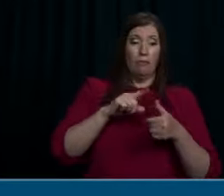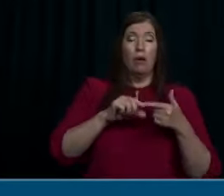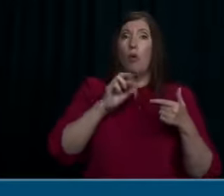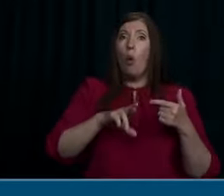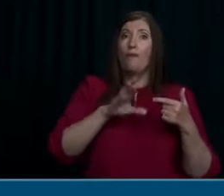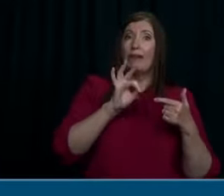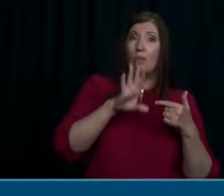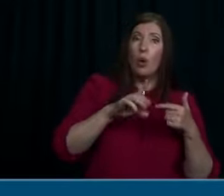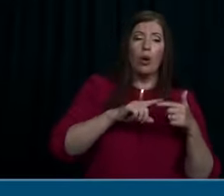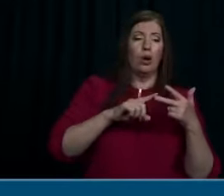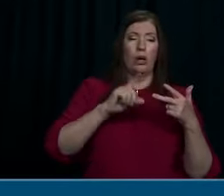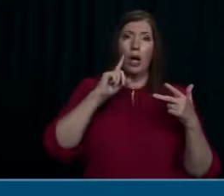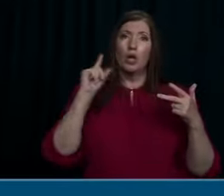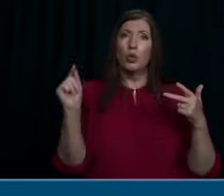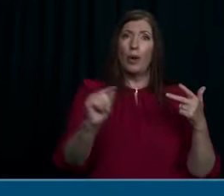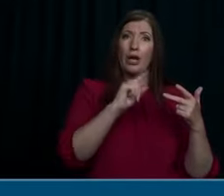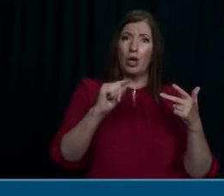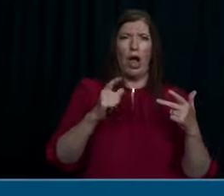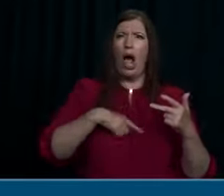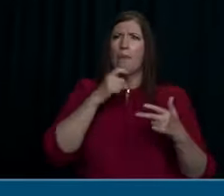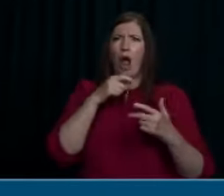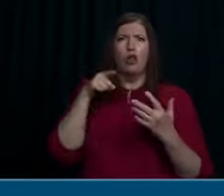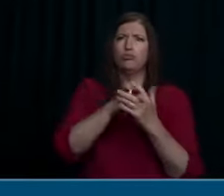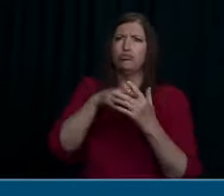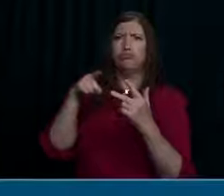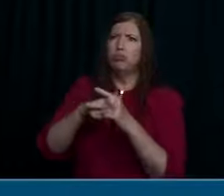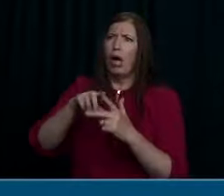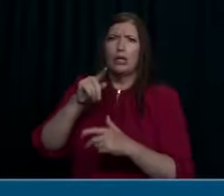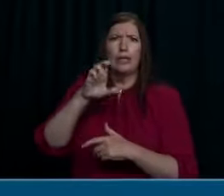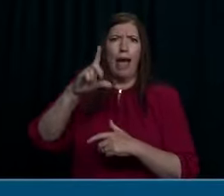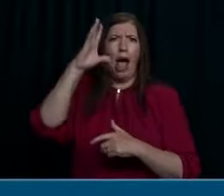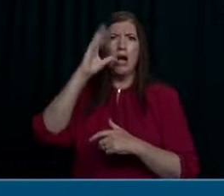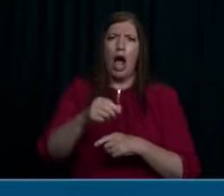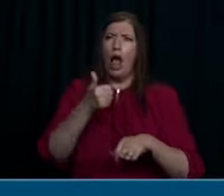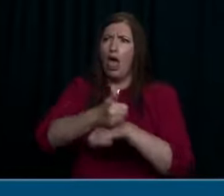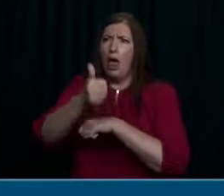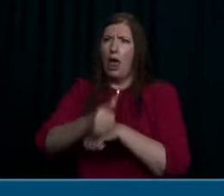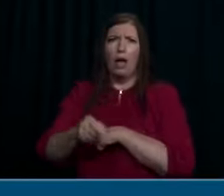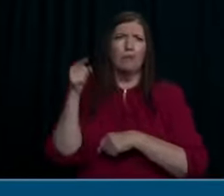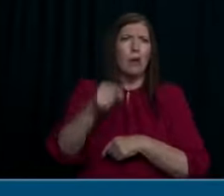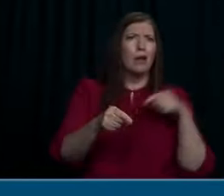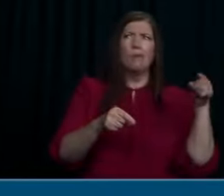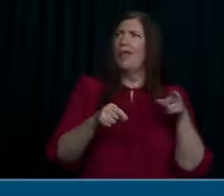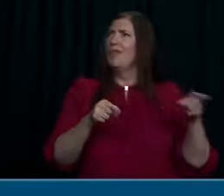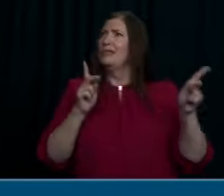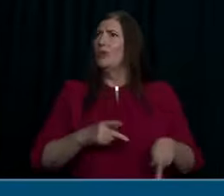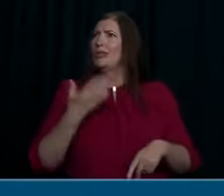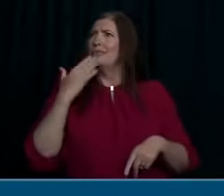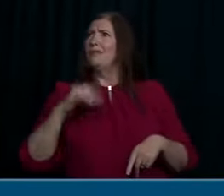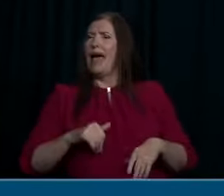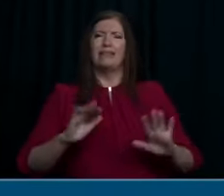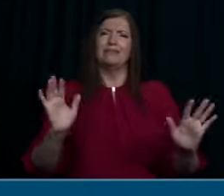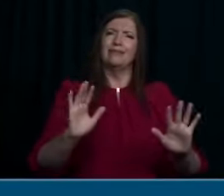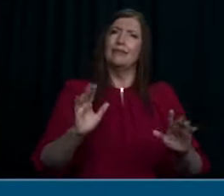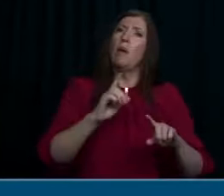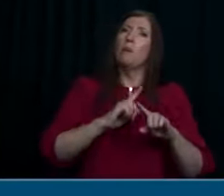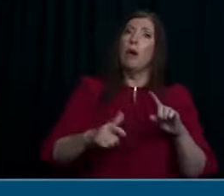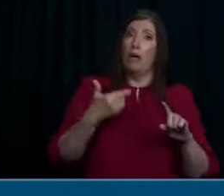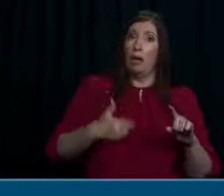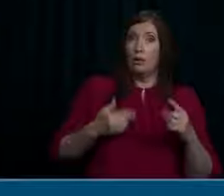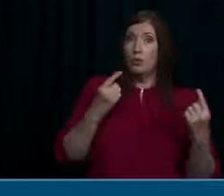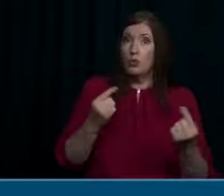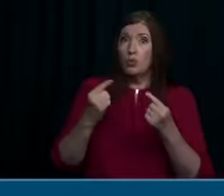Twitter. I'm not the attack guy, okay? I'm not going to point fingers. I'm not going to tell people how bad somebody else is. What I'm going to do is